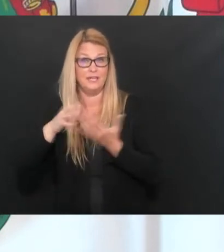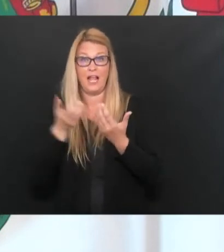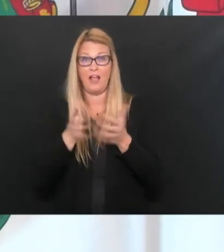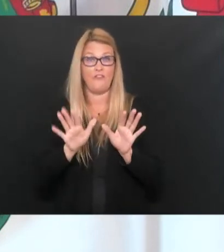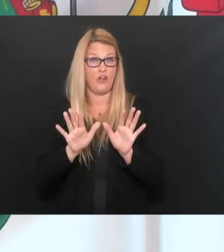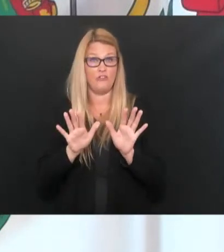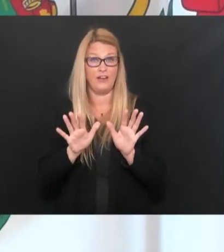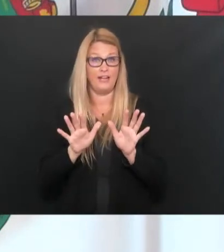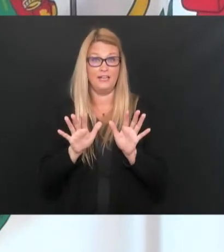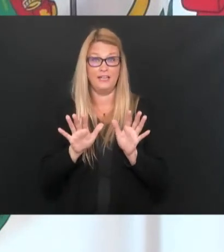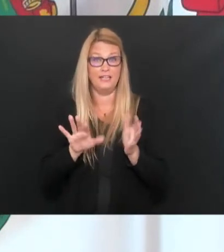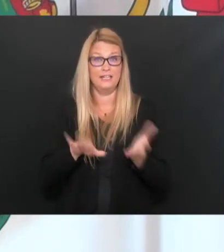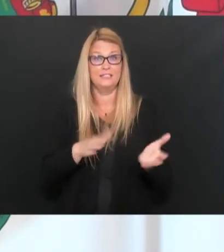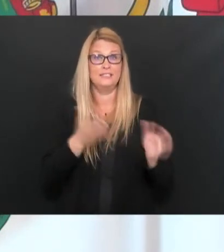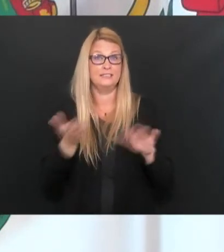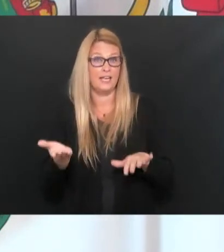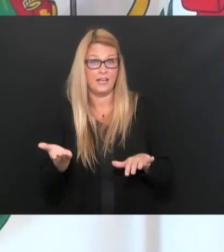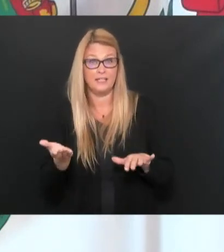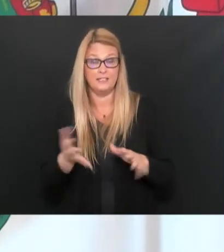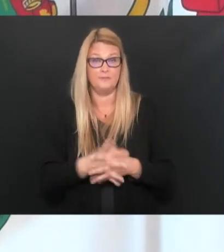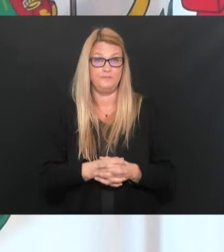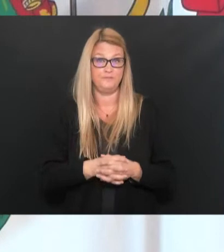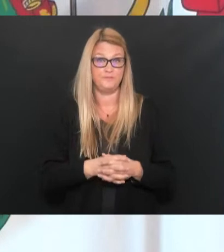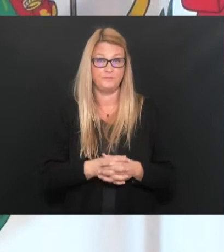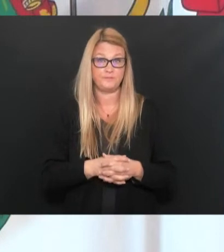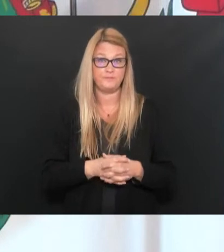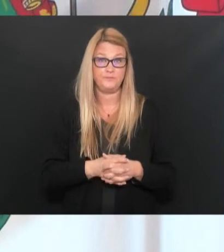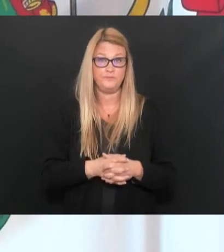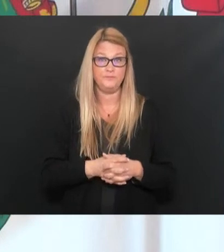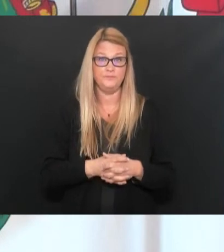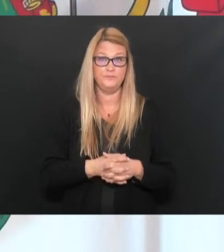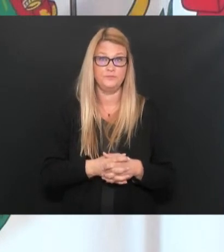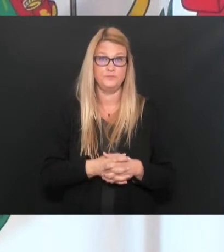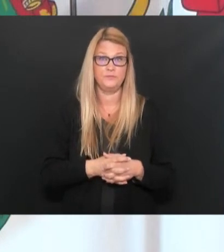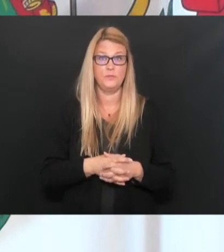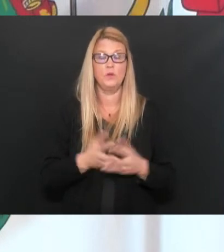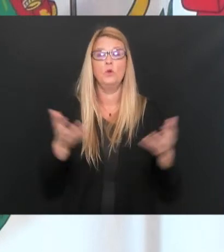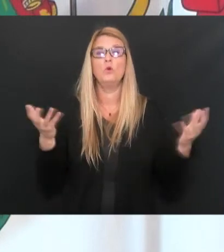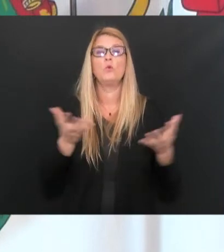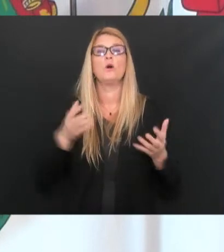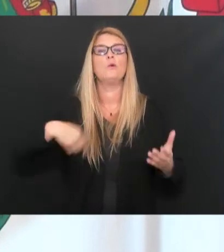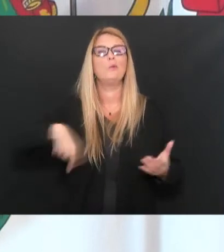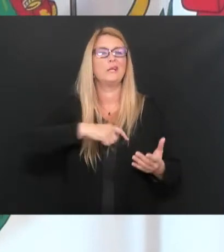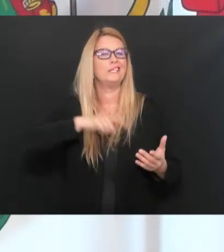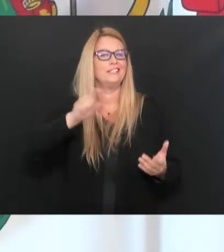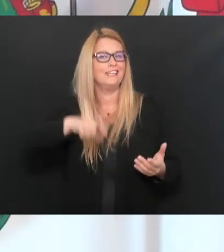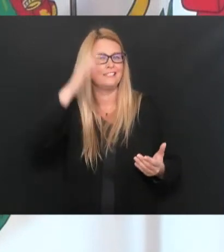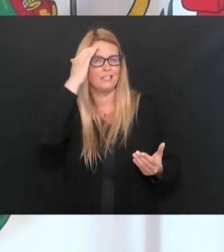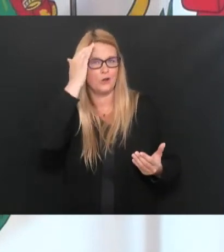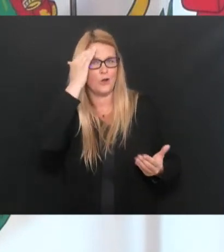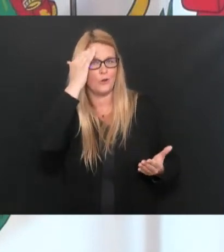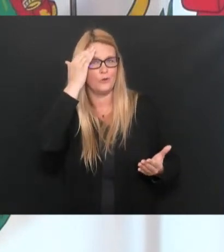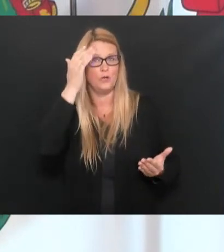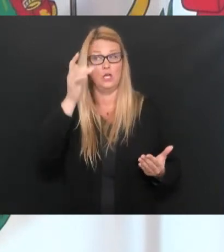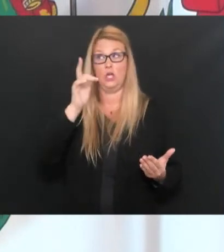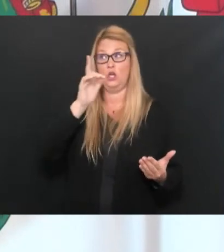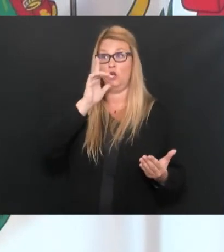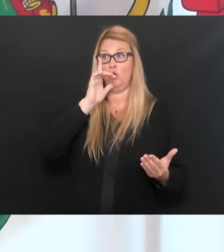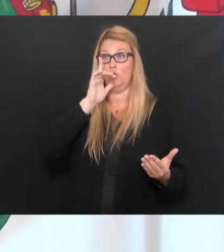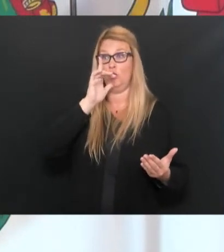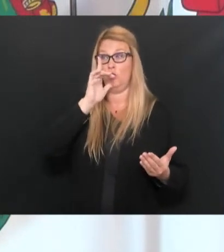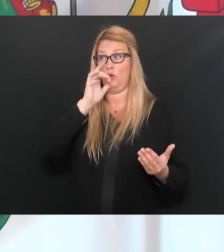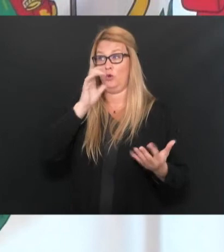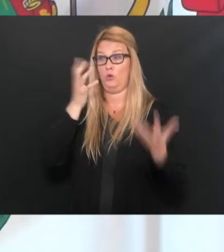have taken both the vaccines. Not necessarily that, but what we need to know is just who's taken,